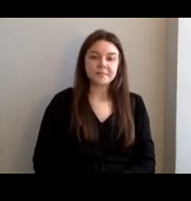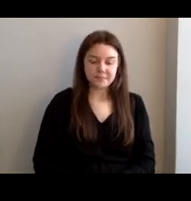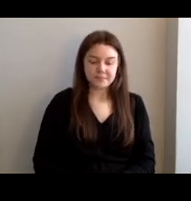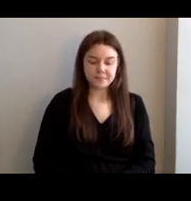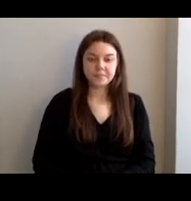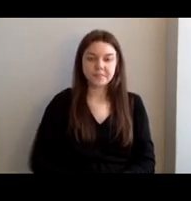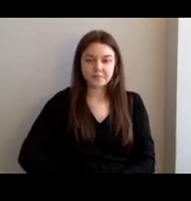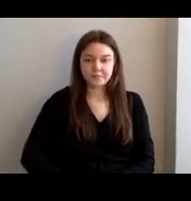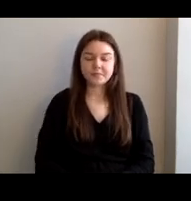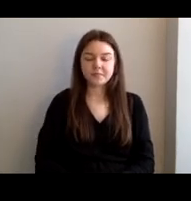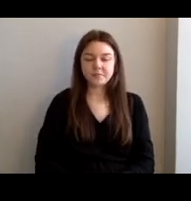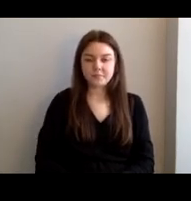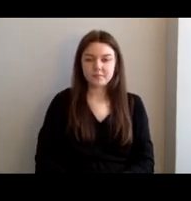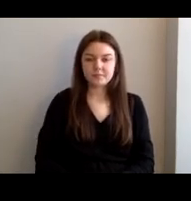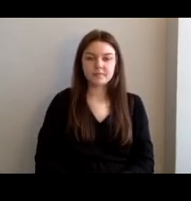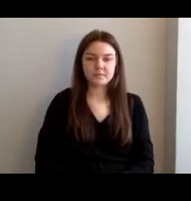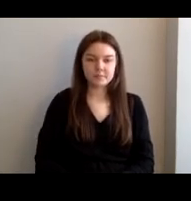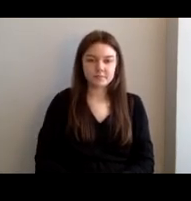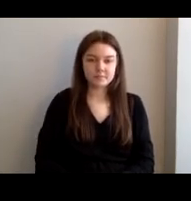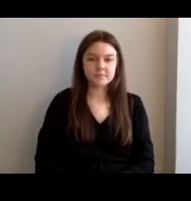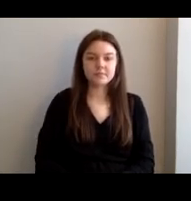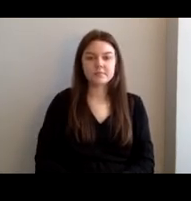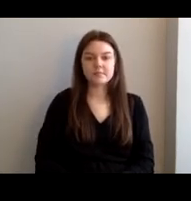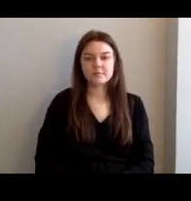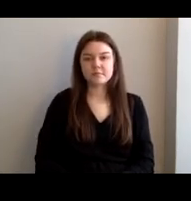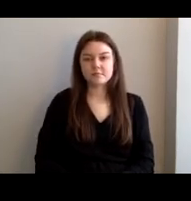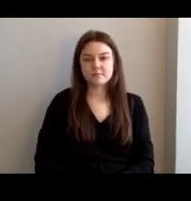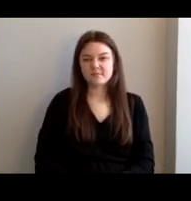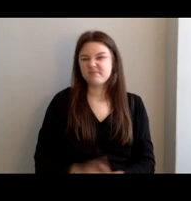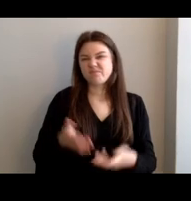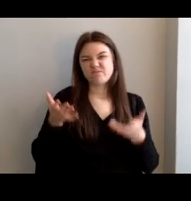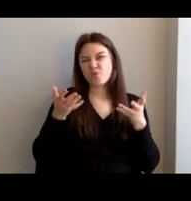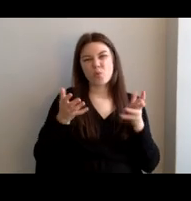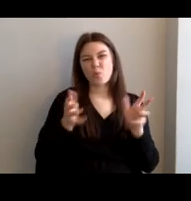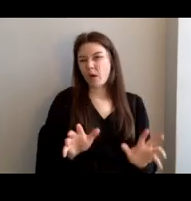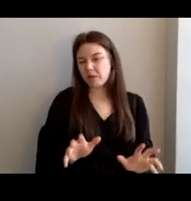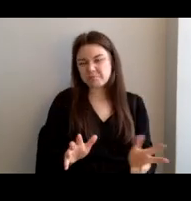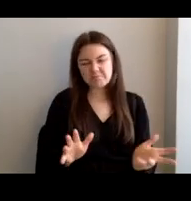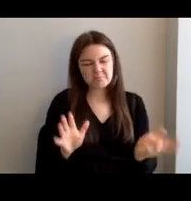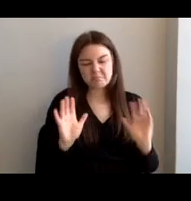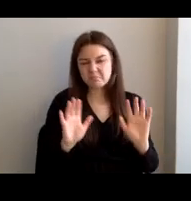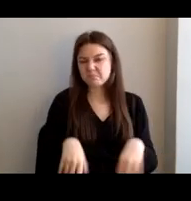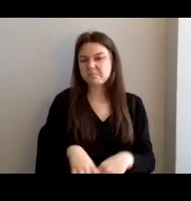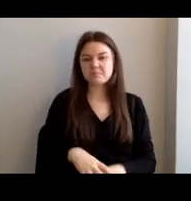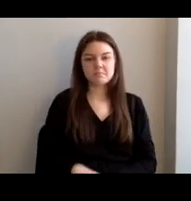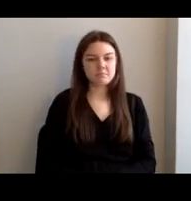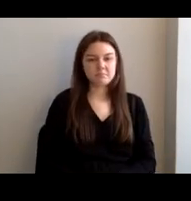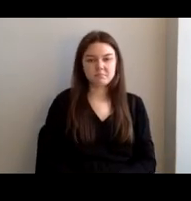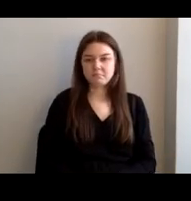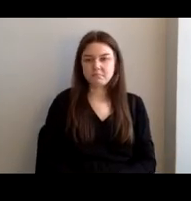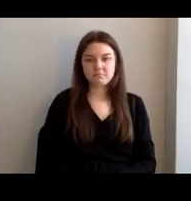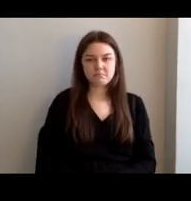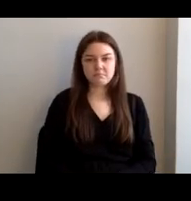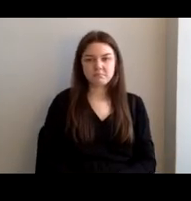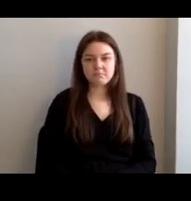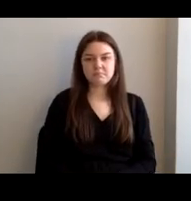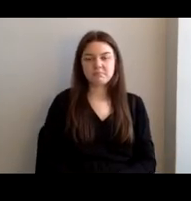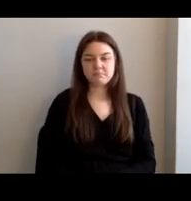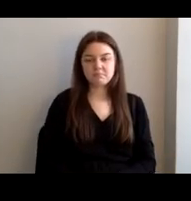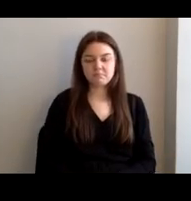the shrimp. It's undesirable. We don't want it as part of our